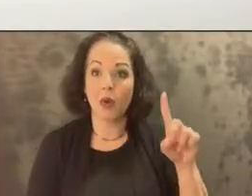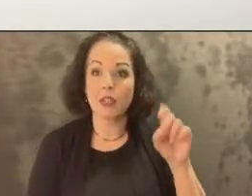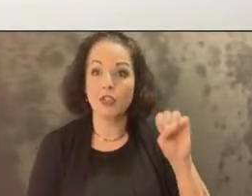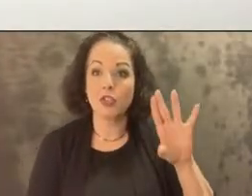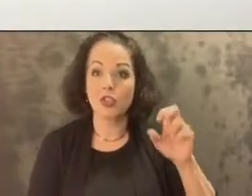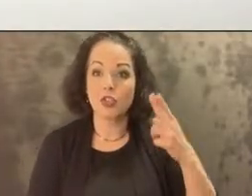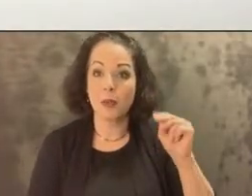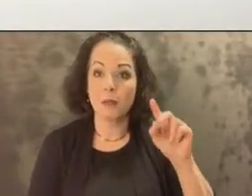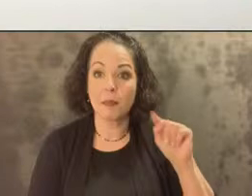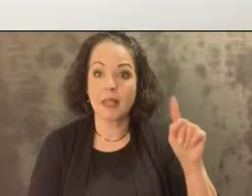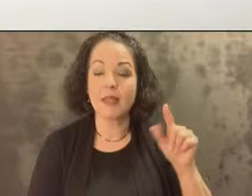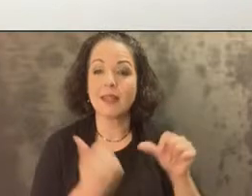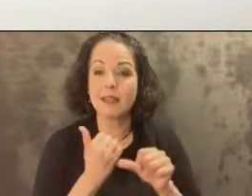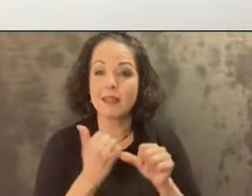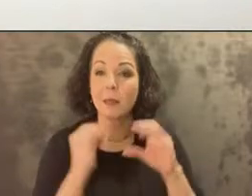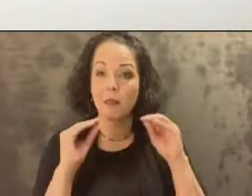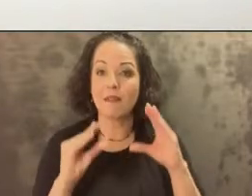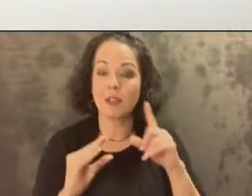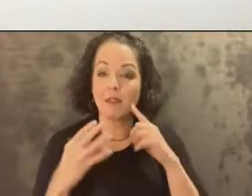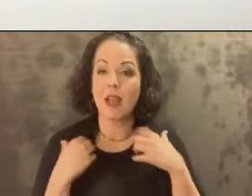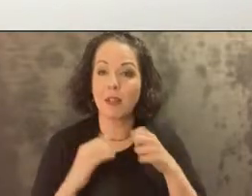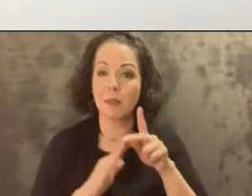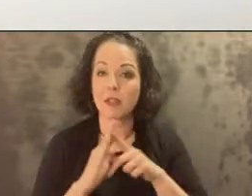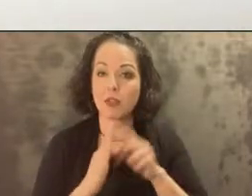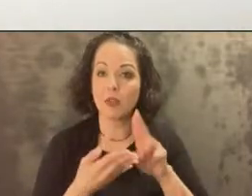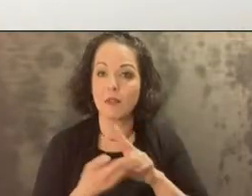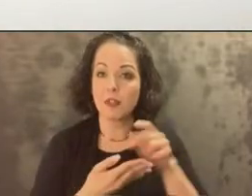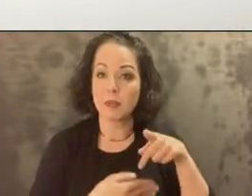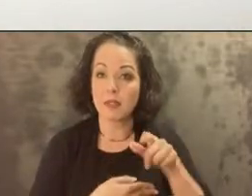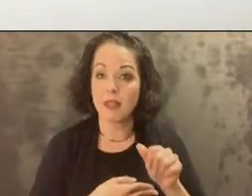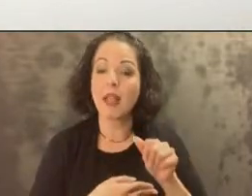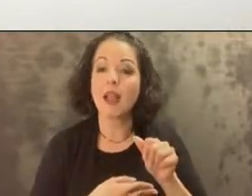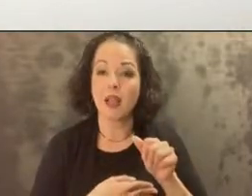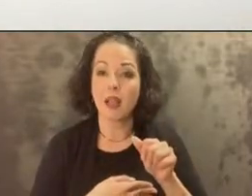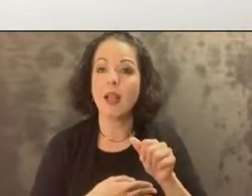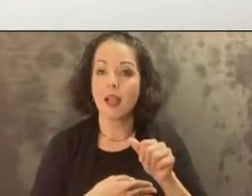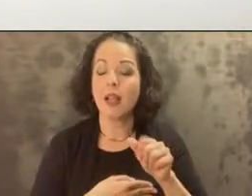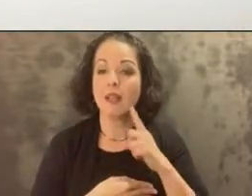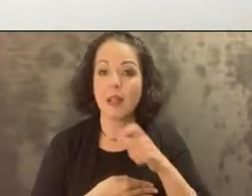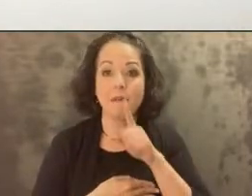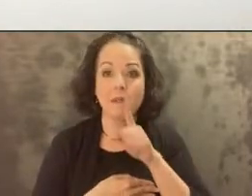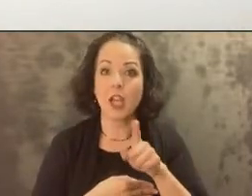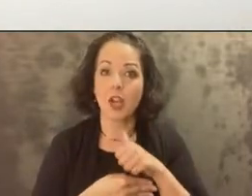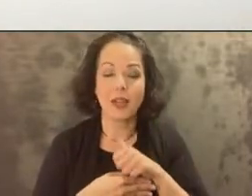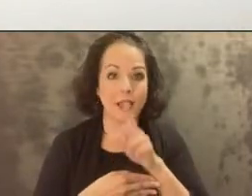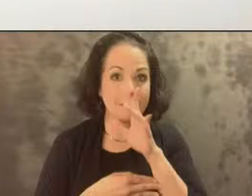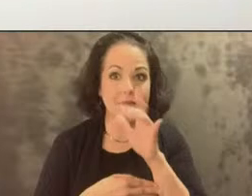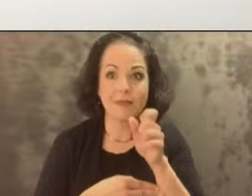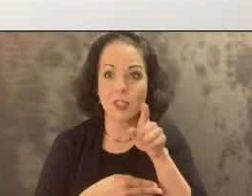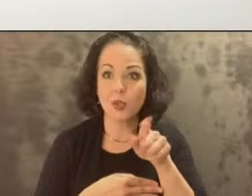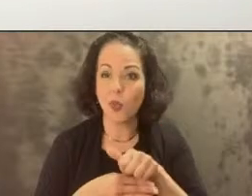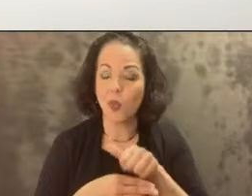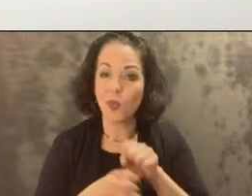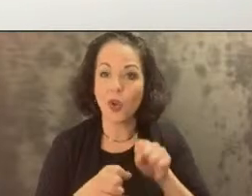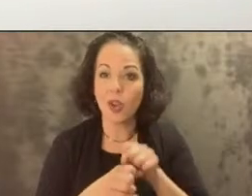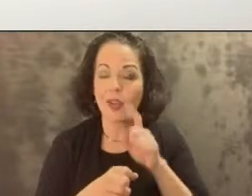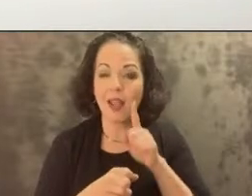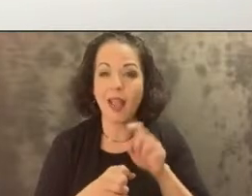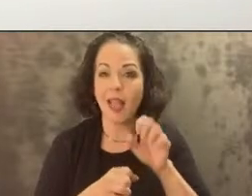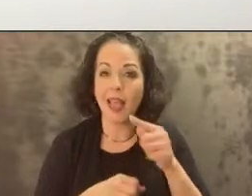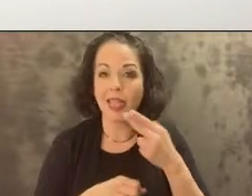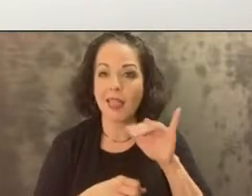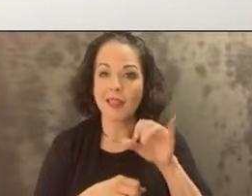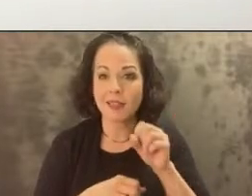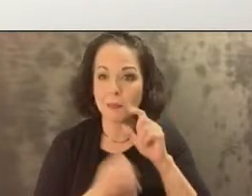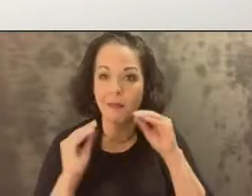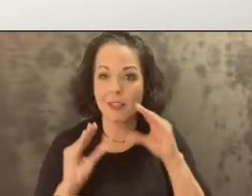professor of medical ethics and health policy at the University of Pennsylvania, somewhat addicted to your work, as really any medical ethics professor should be, of course. This